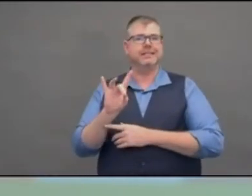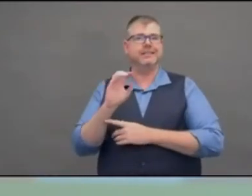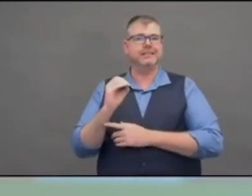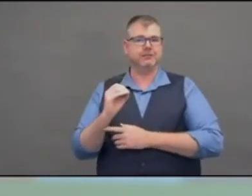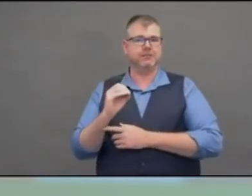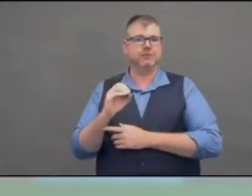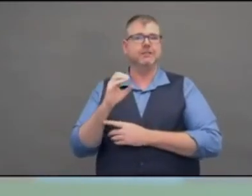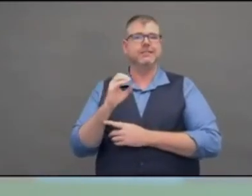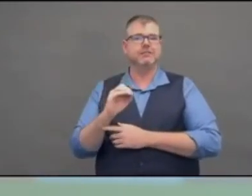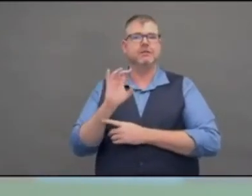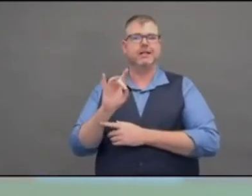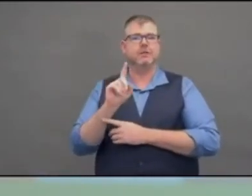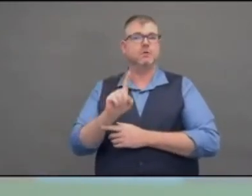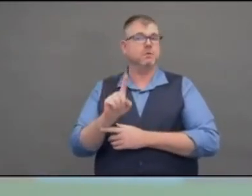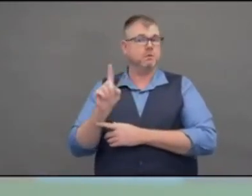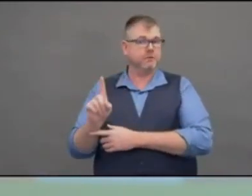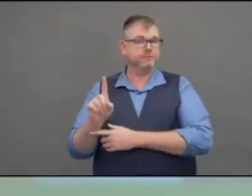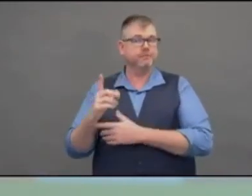408-280-0811, or you can